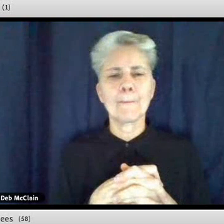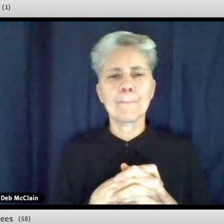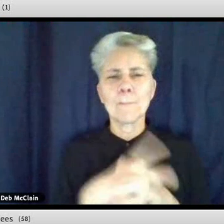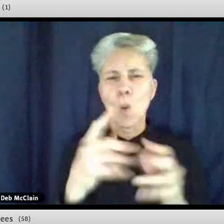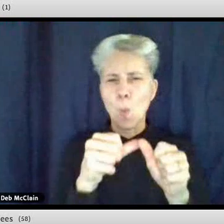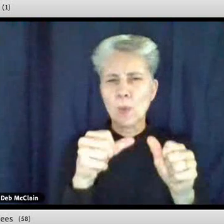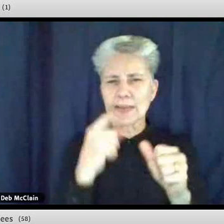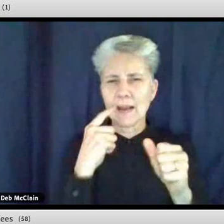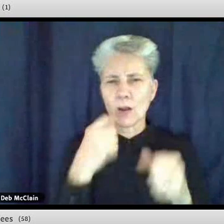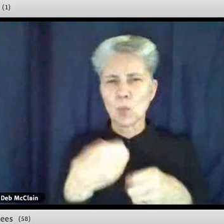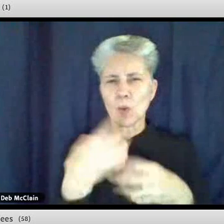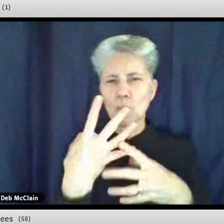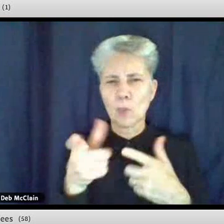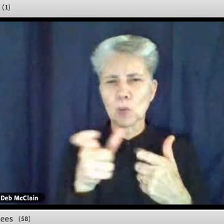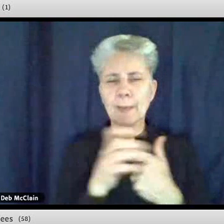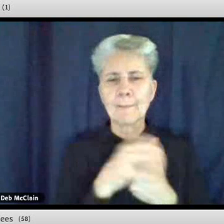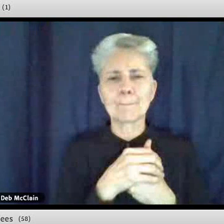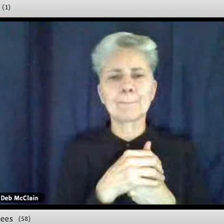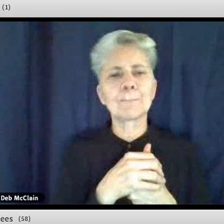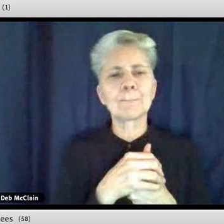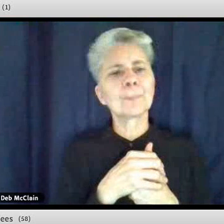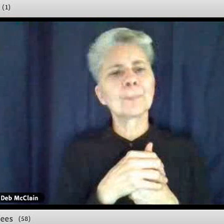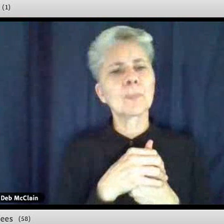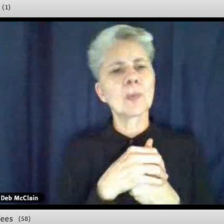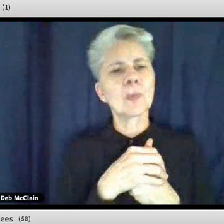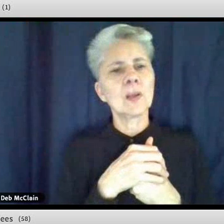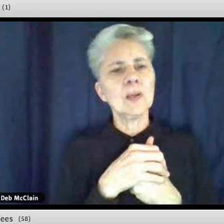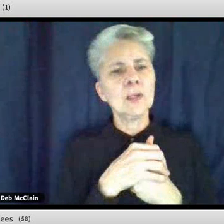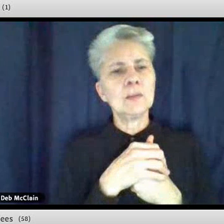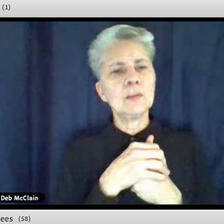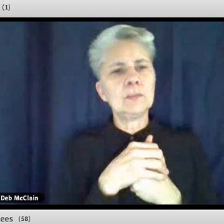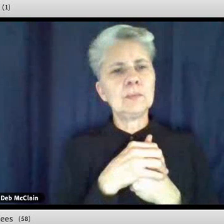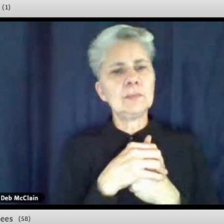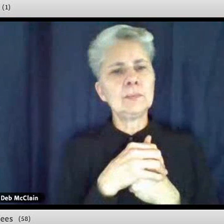site that didn't come up. Let me get that real quick. Um,